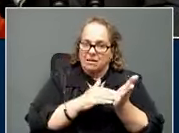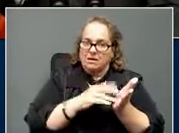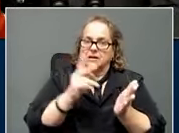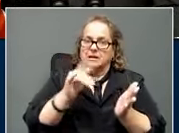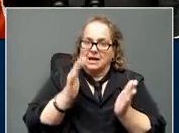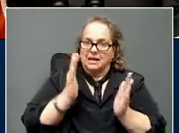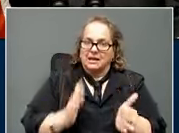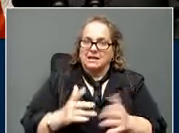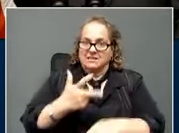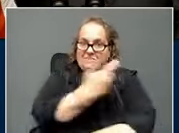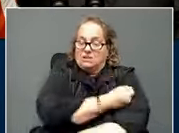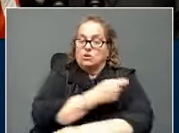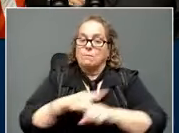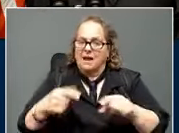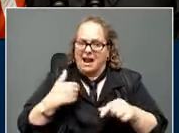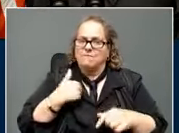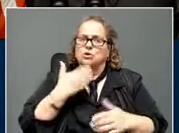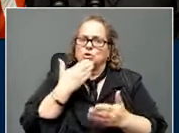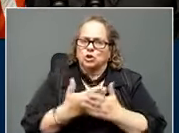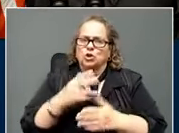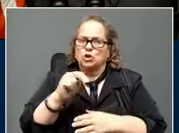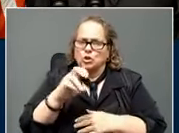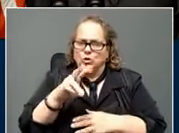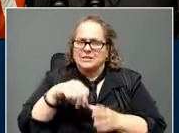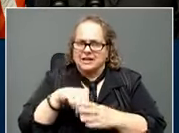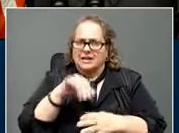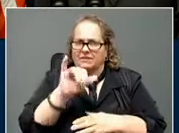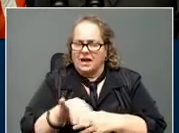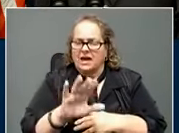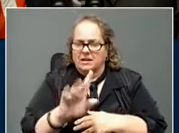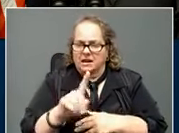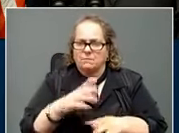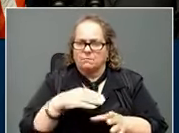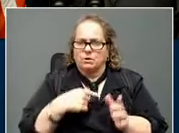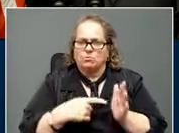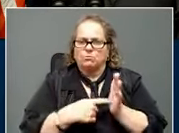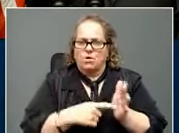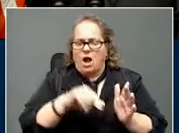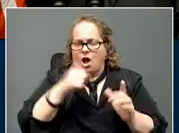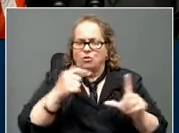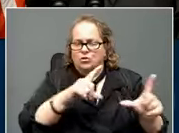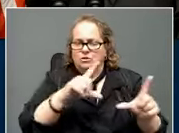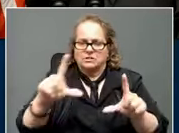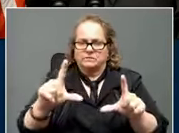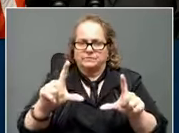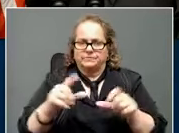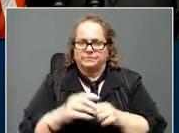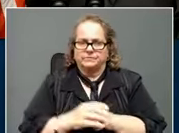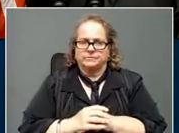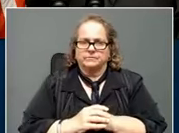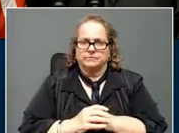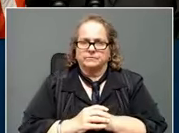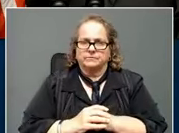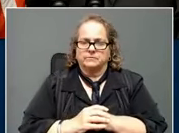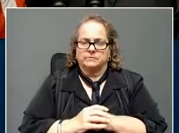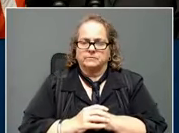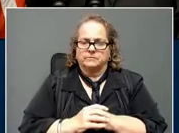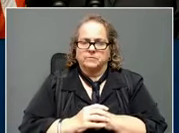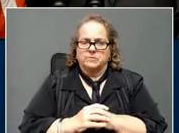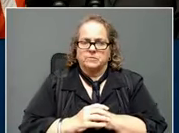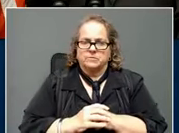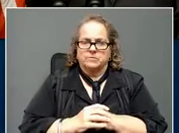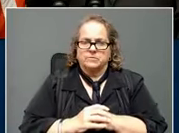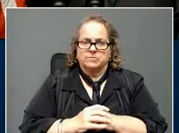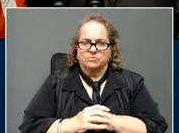news in there. Why don't we bring up the demographic slide? We're putting all this in one big chart